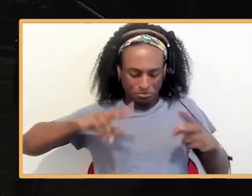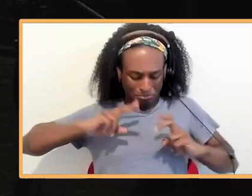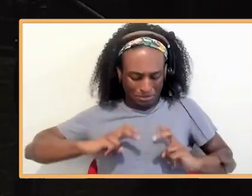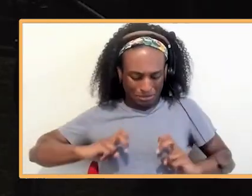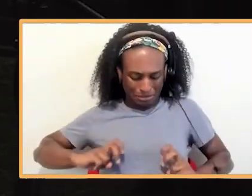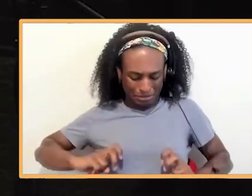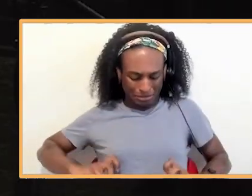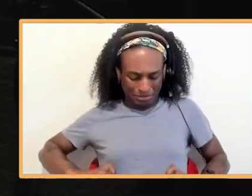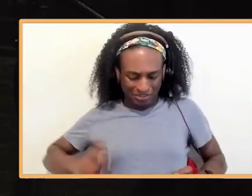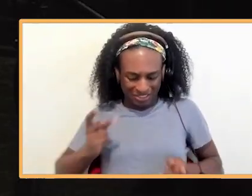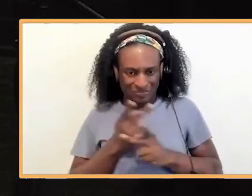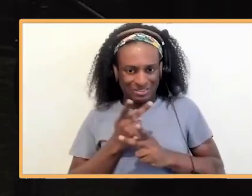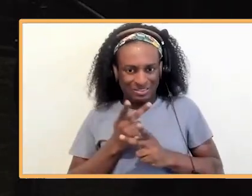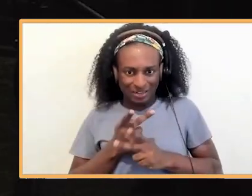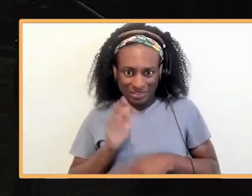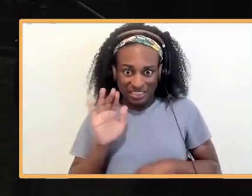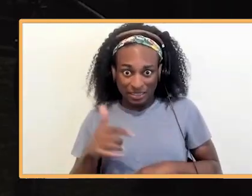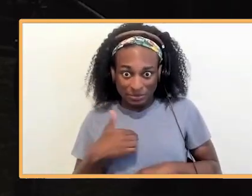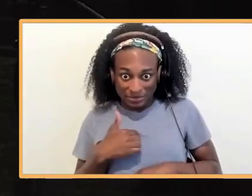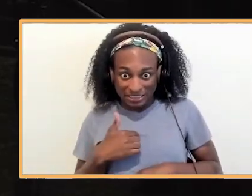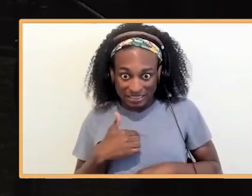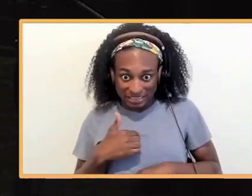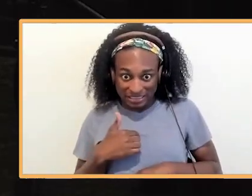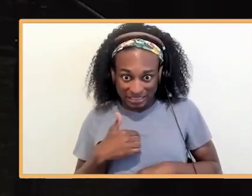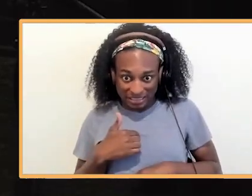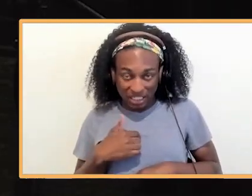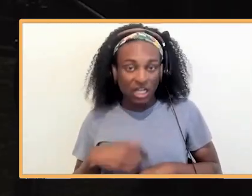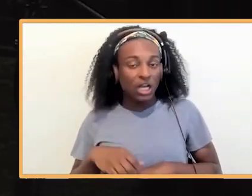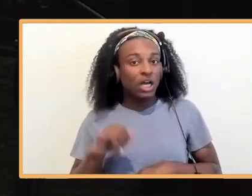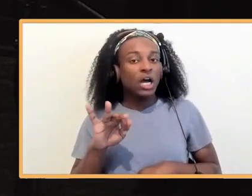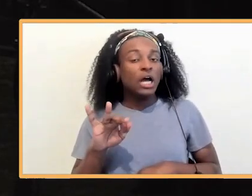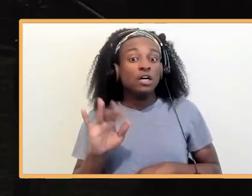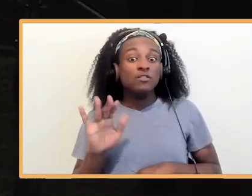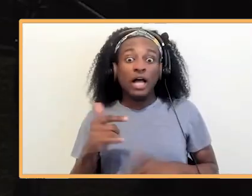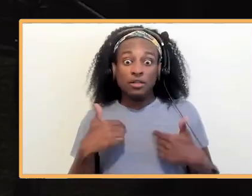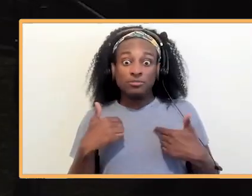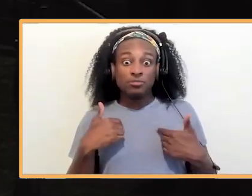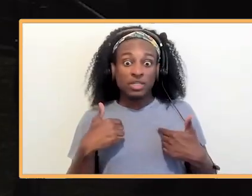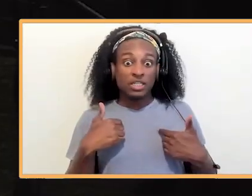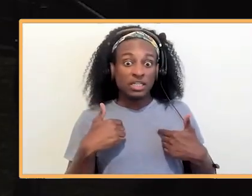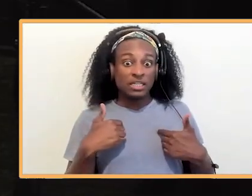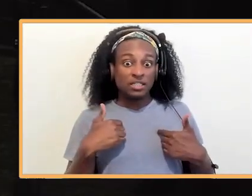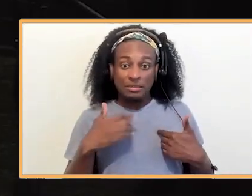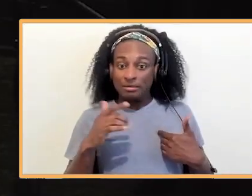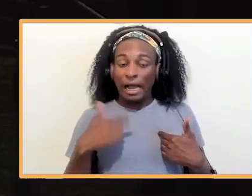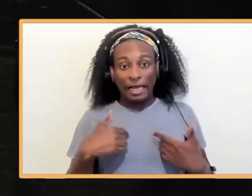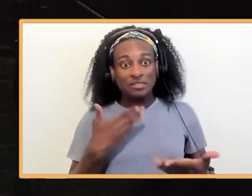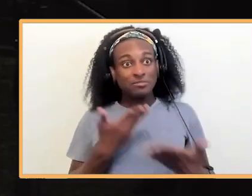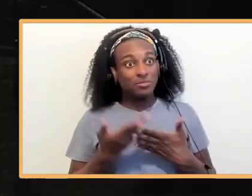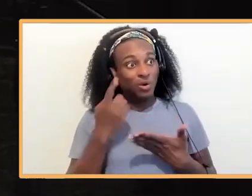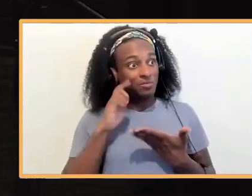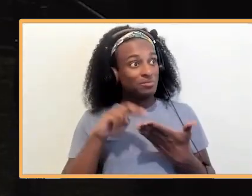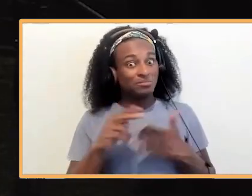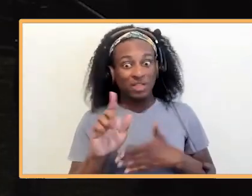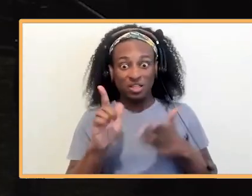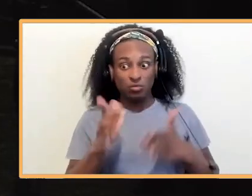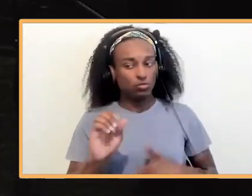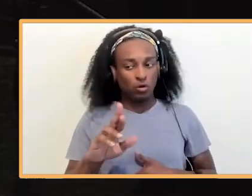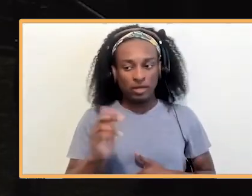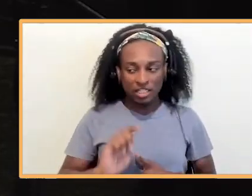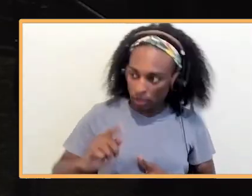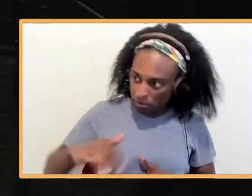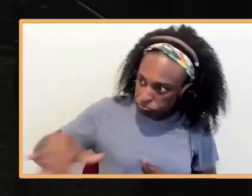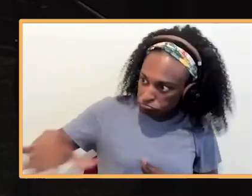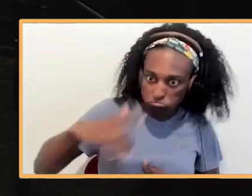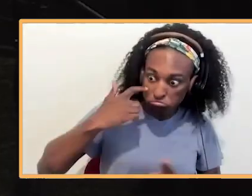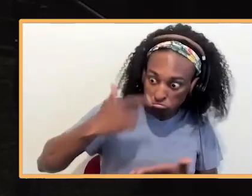not? And if it is true for me or anybody else in the world who might see this, what are the 3